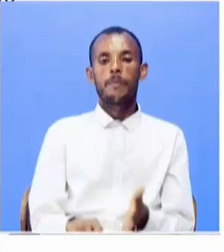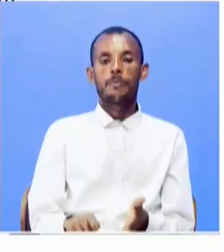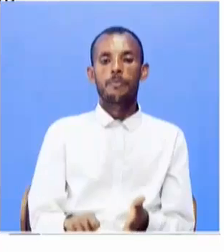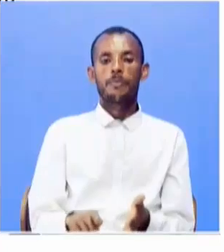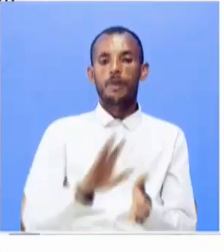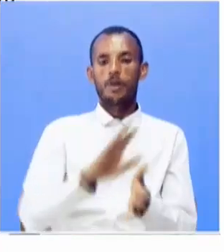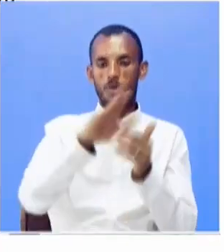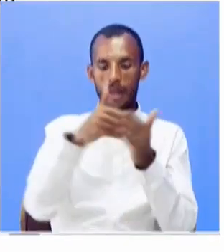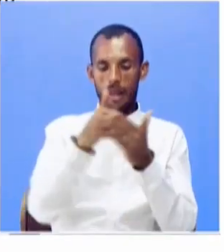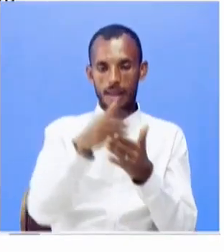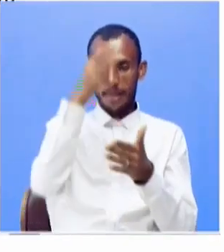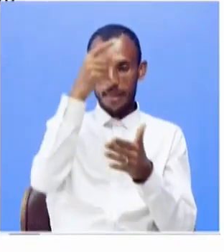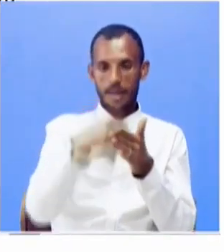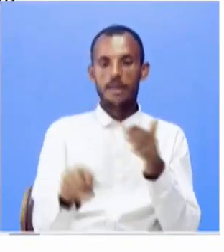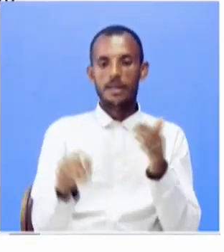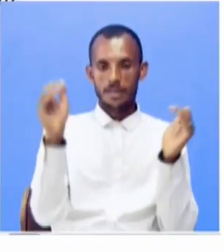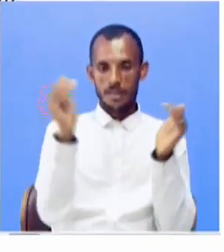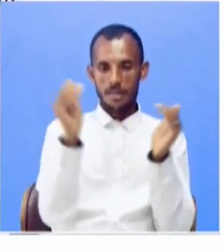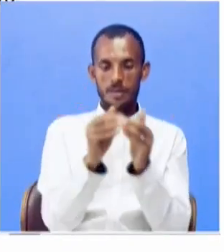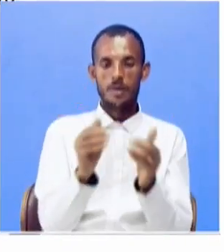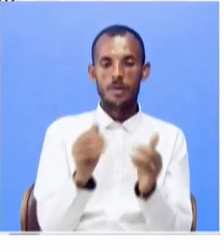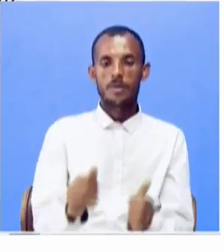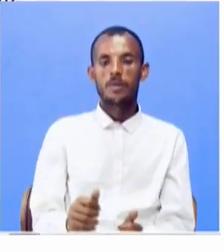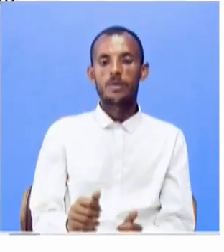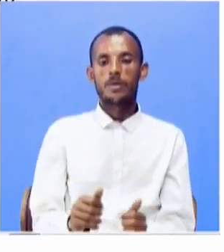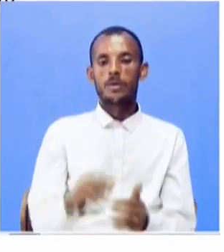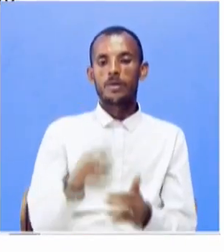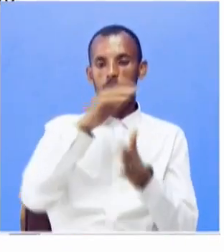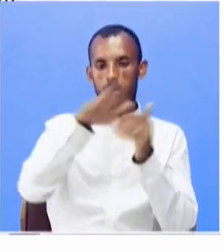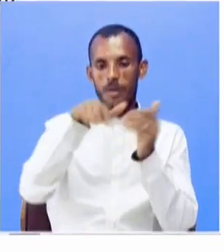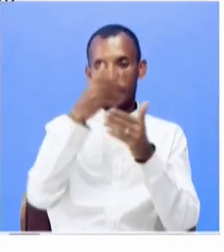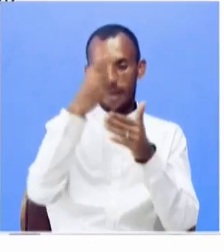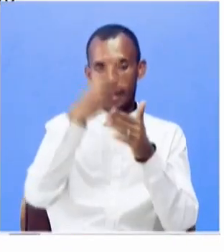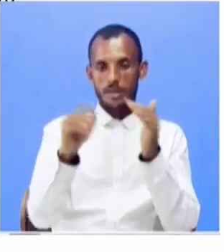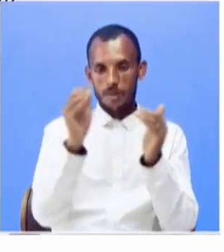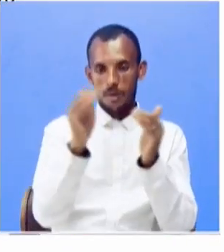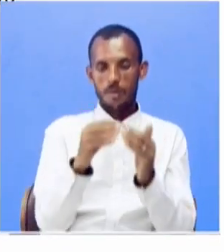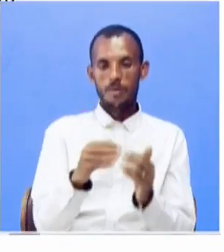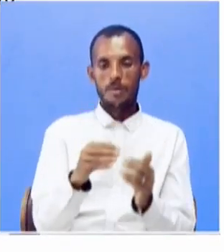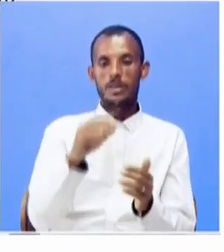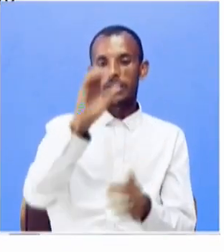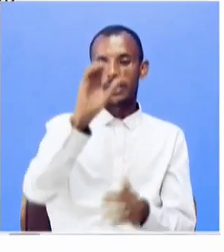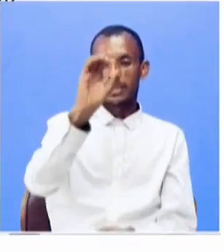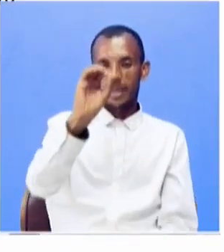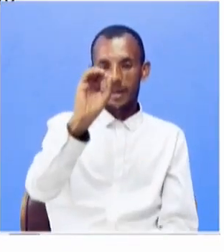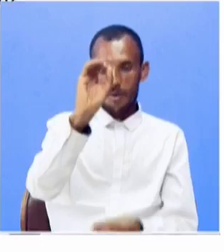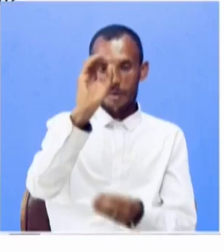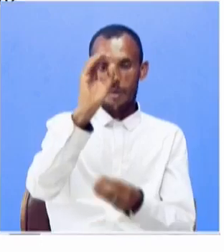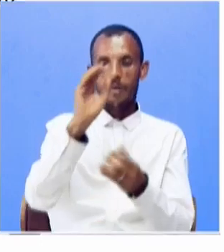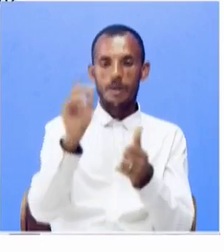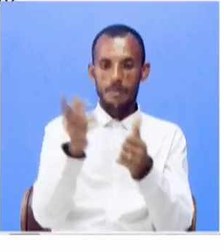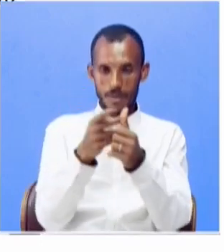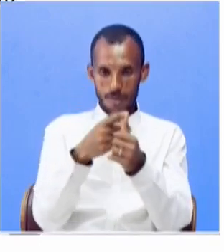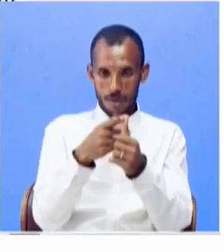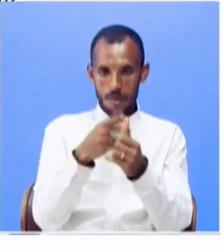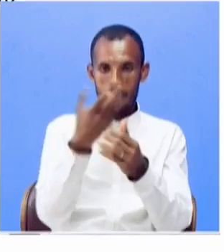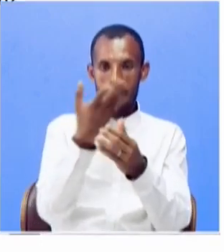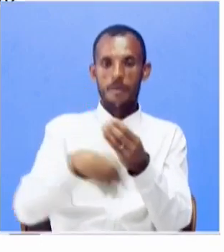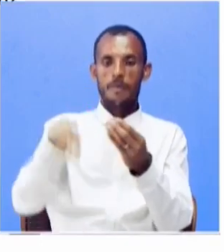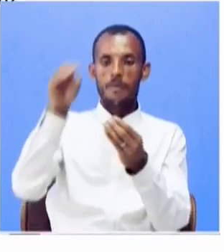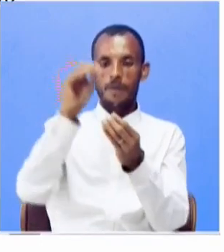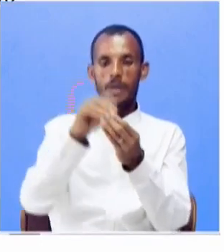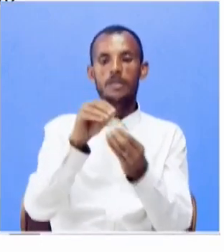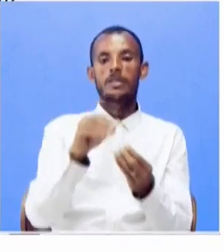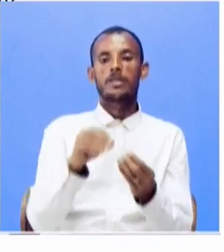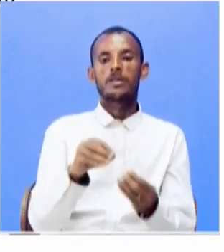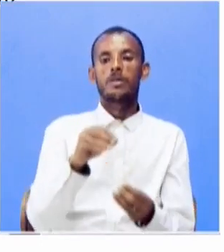total tax paid, total tax will be this 0 plus for the first interval, for the next